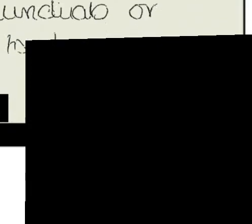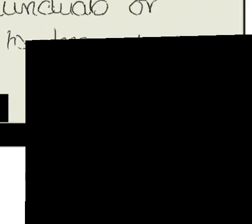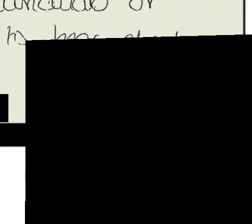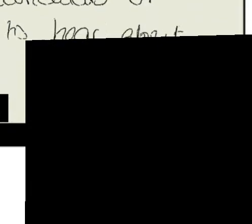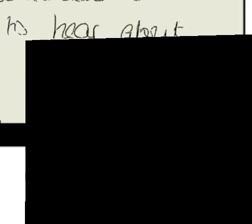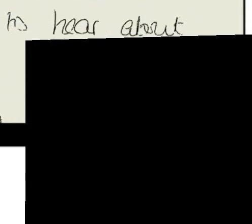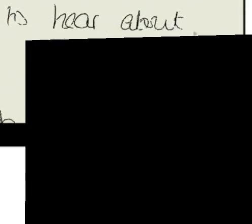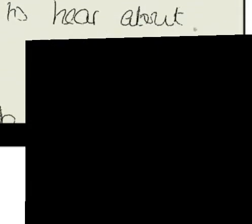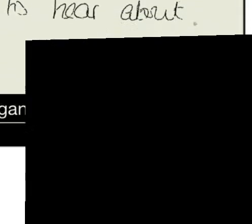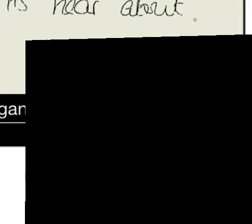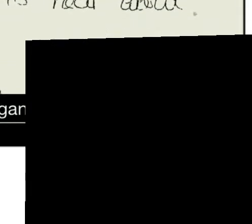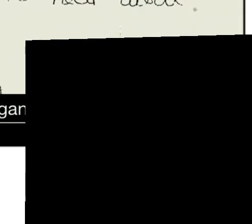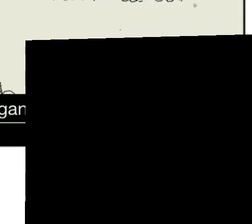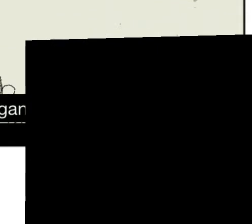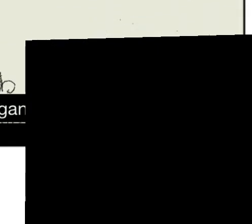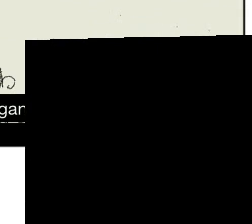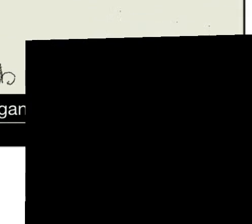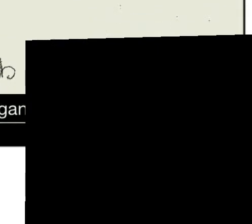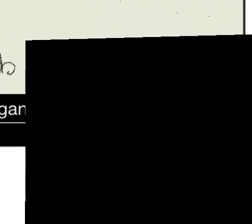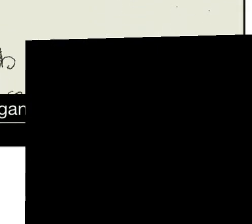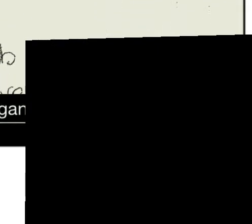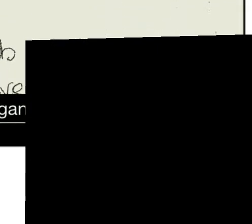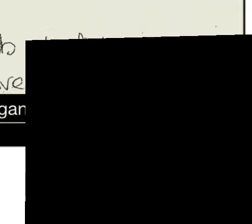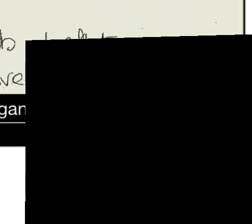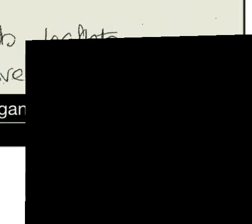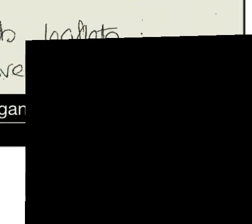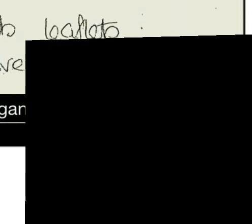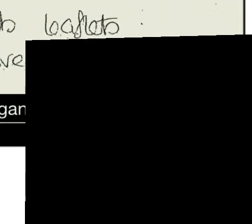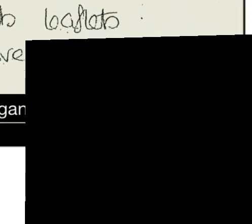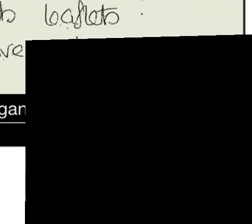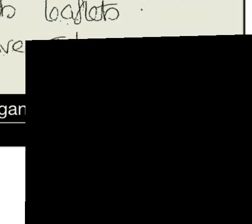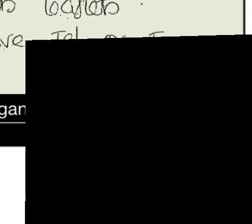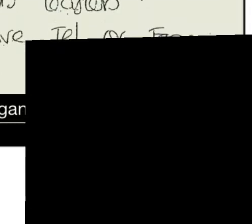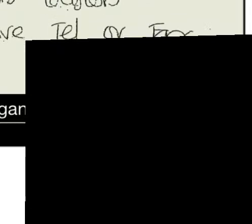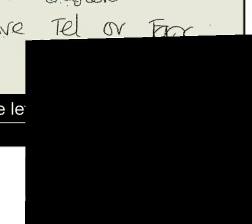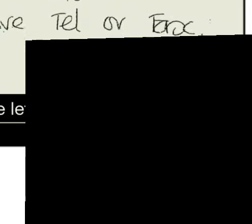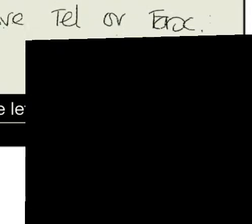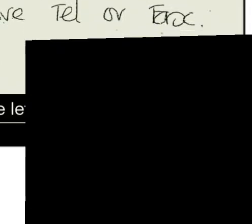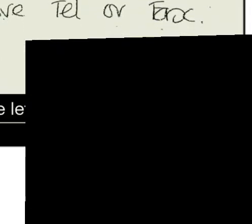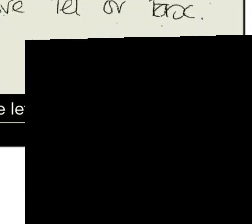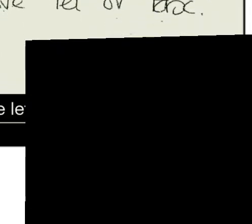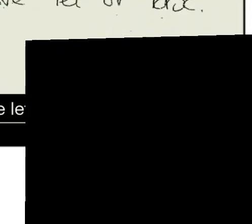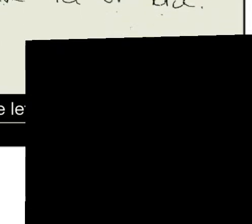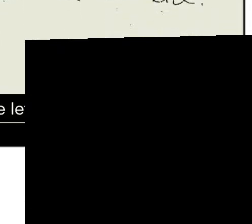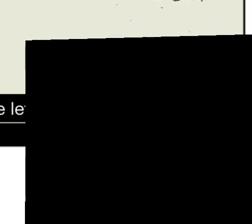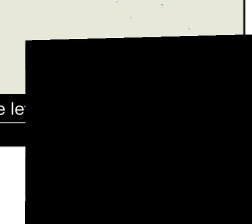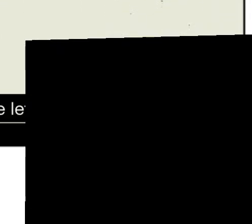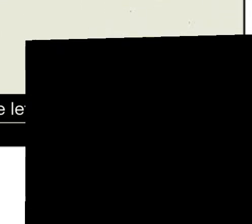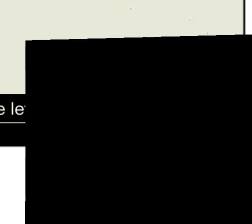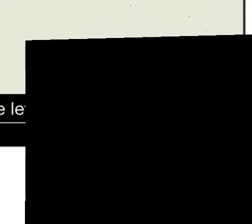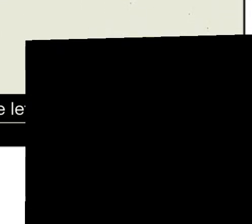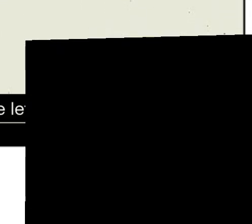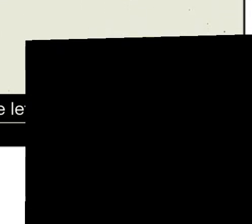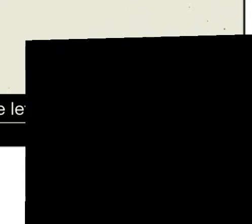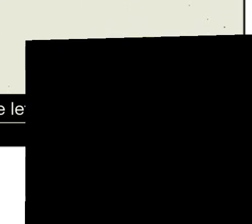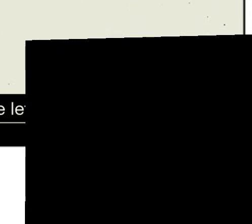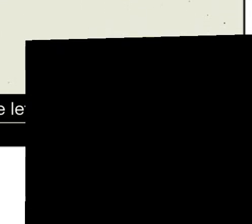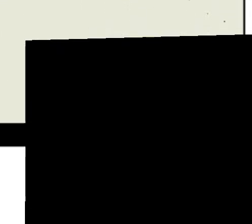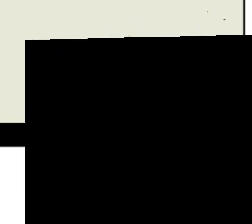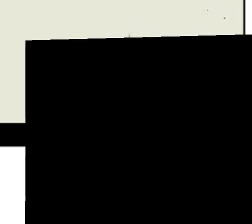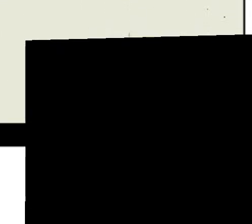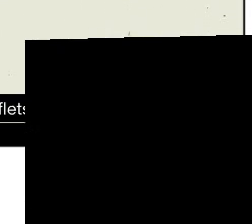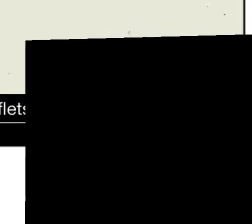you work with. If you know of any other individuals or organisations who might like to hear about Inroads, please let me